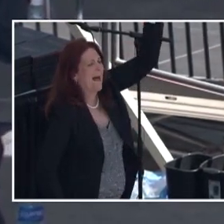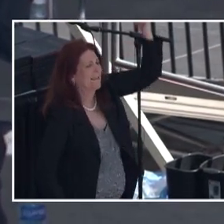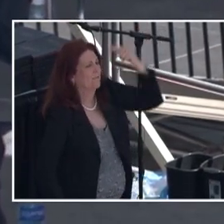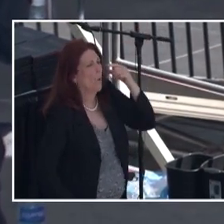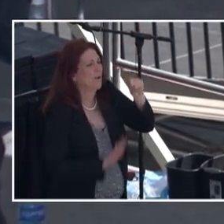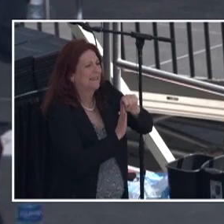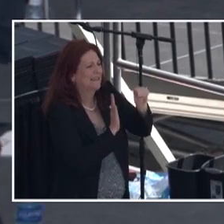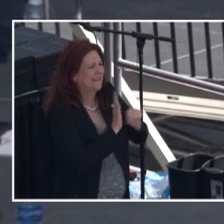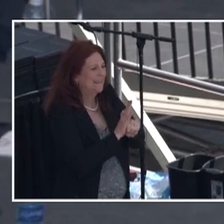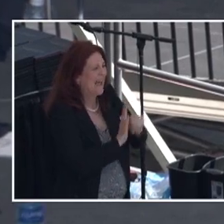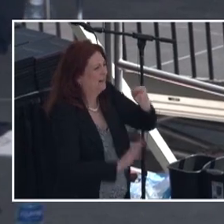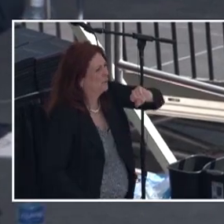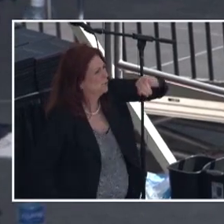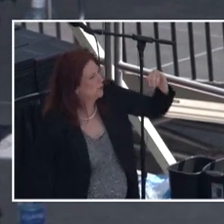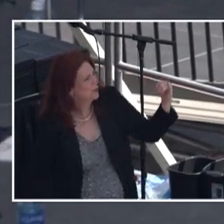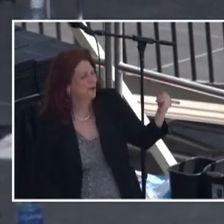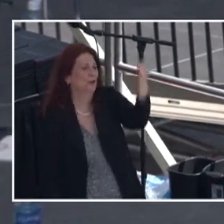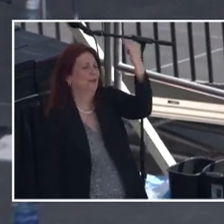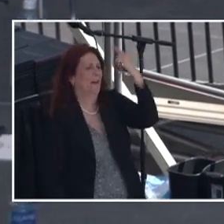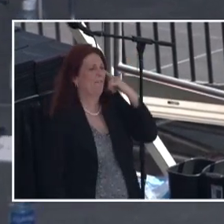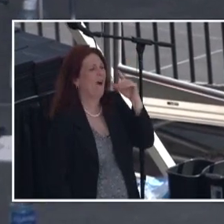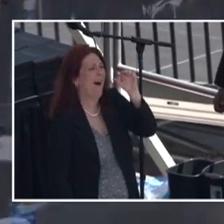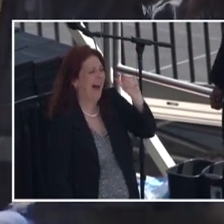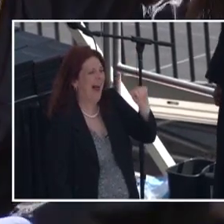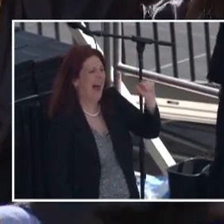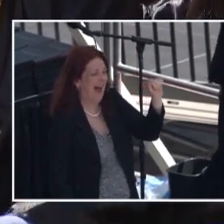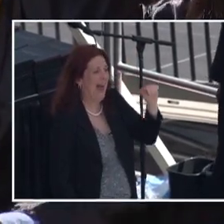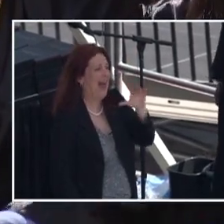associate degree graduates.